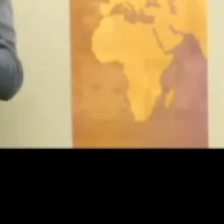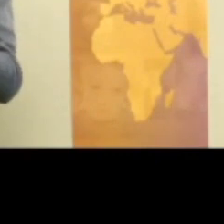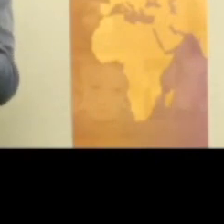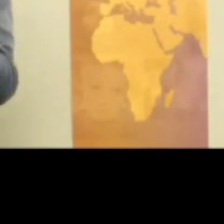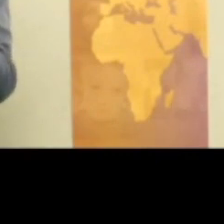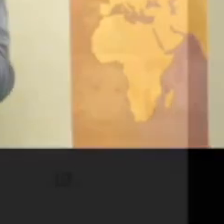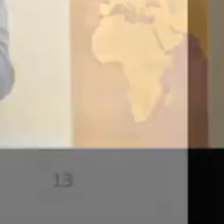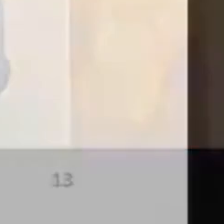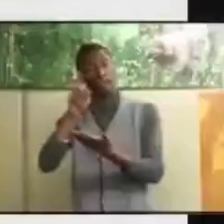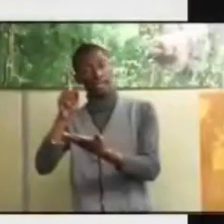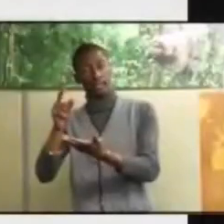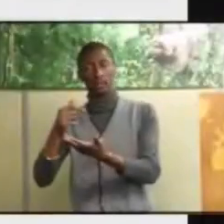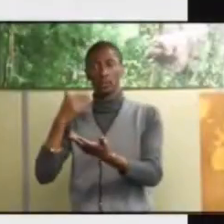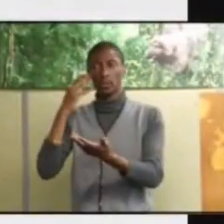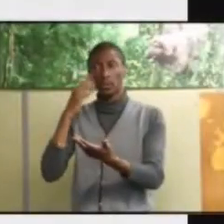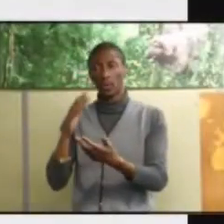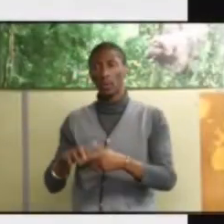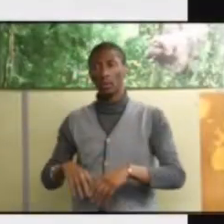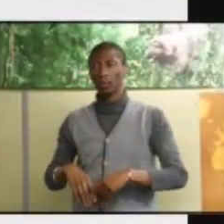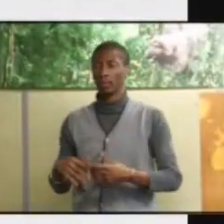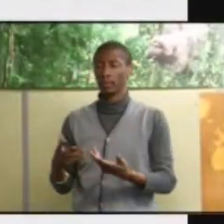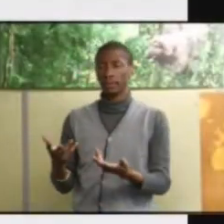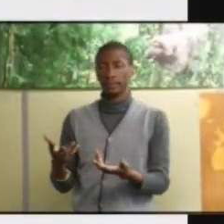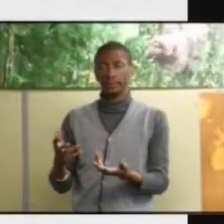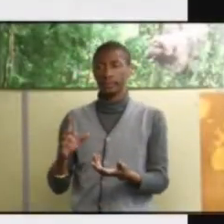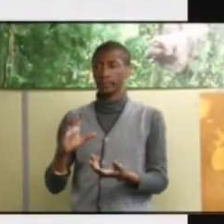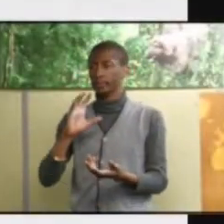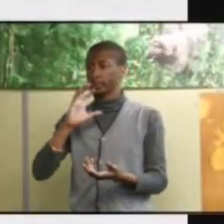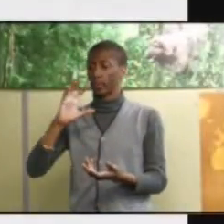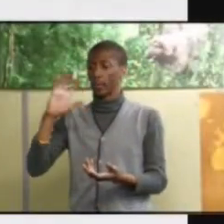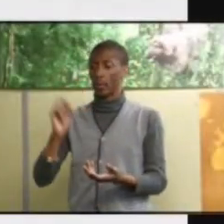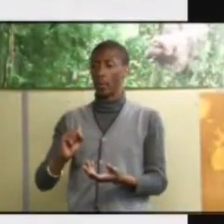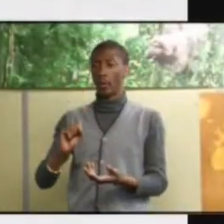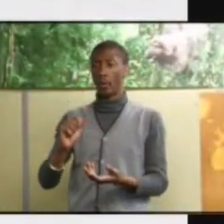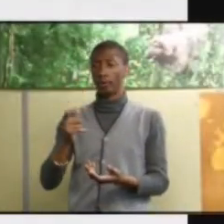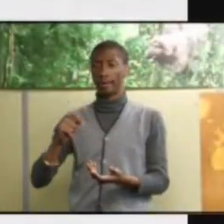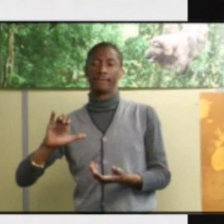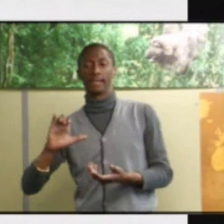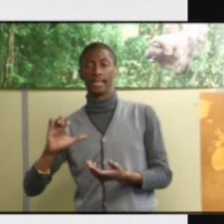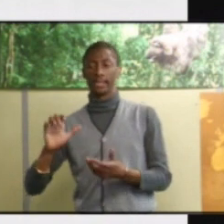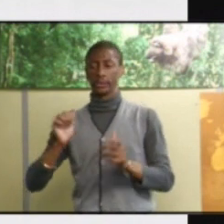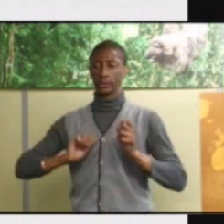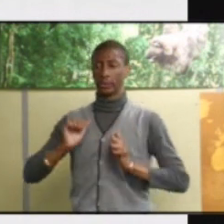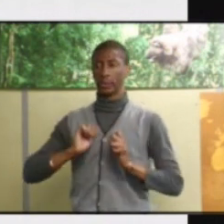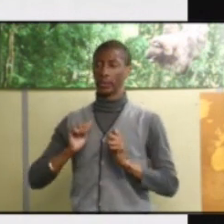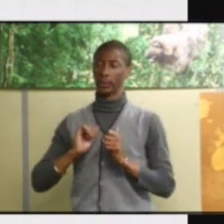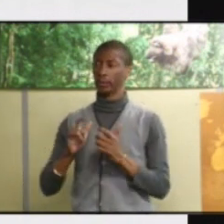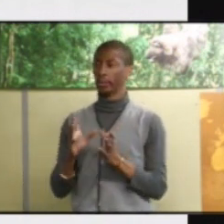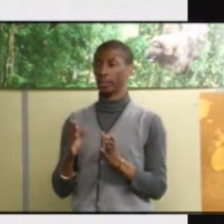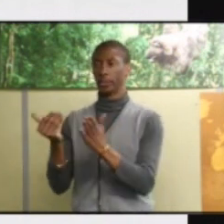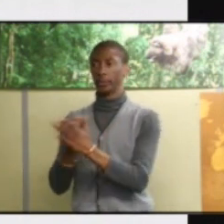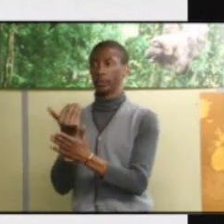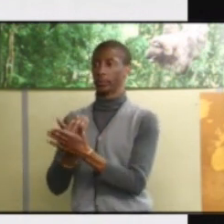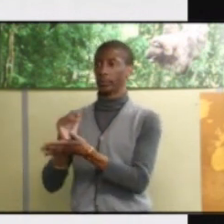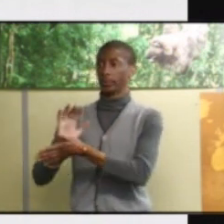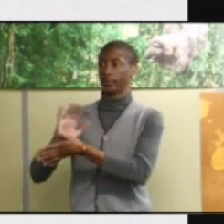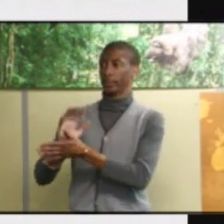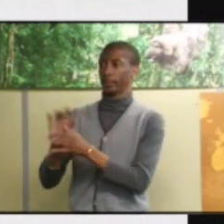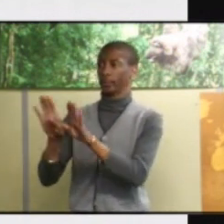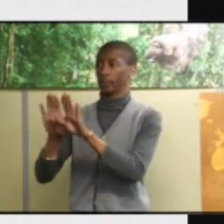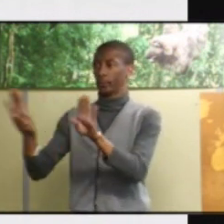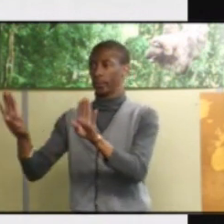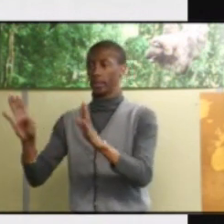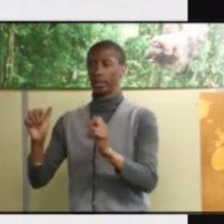and say this old graphic show and we're doing a new video wall show. They're probably not going to